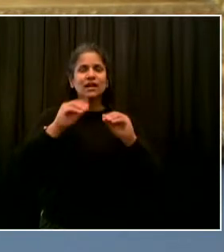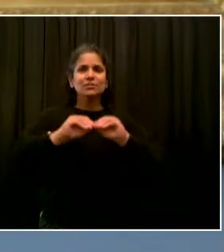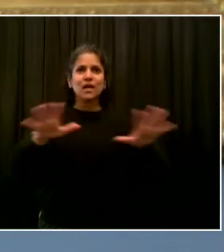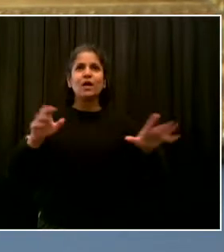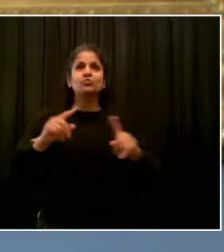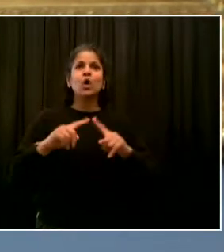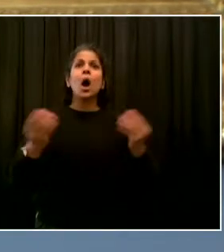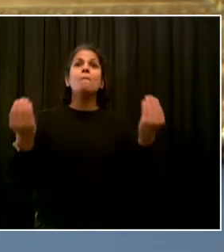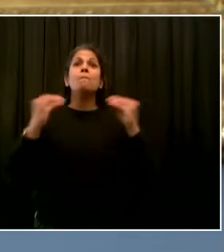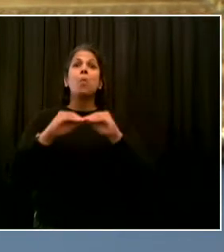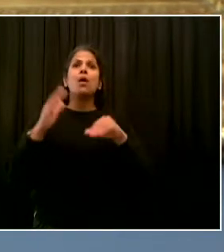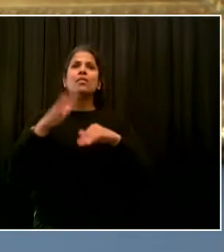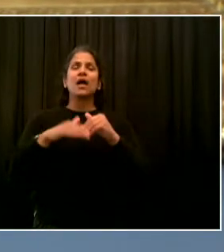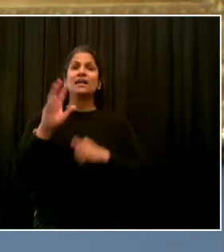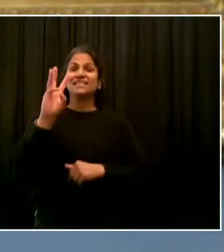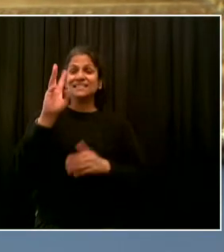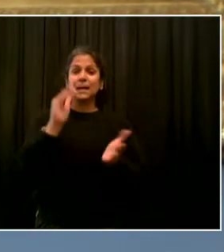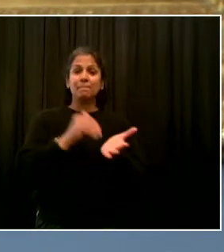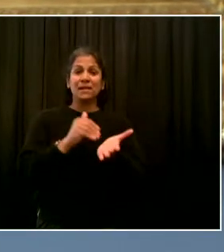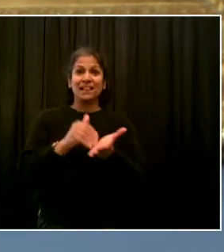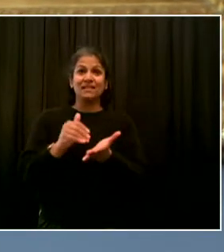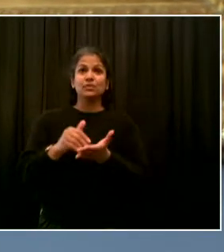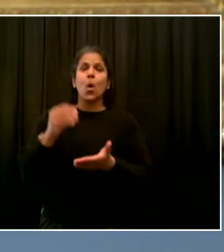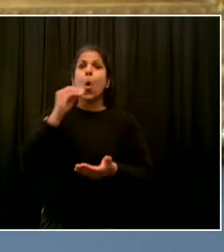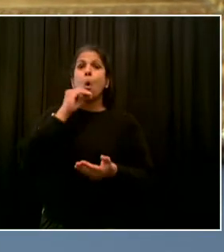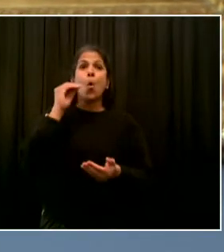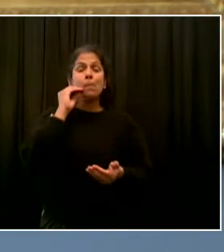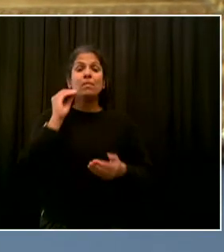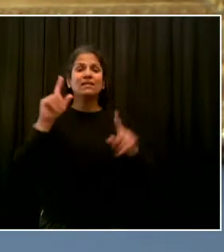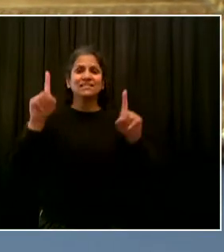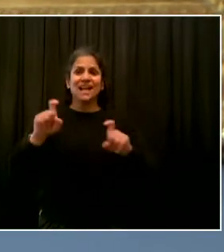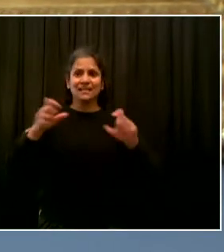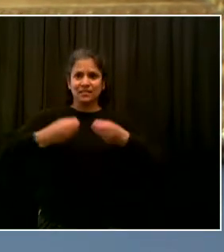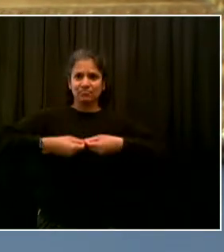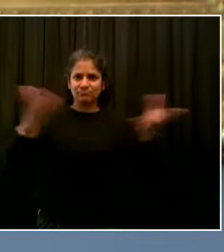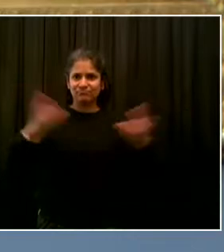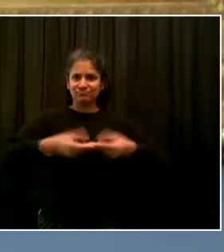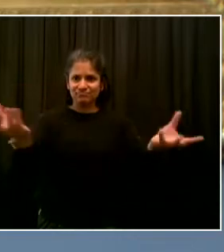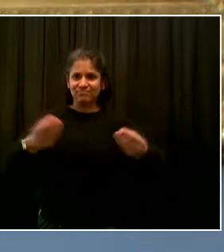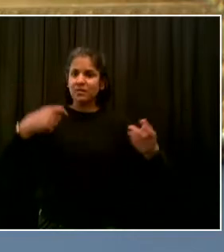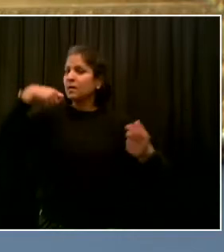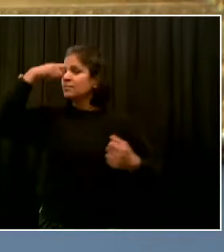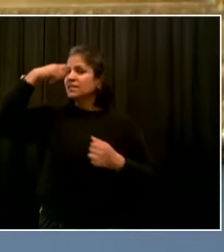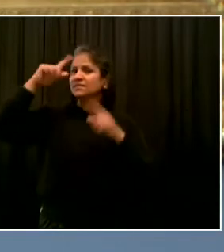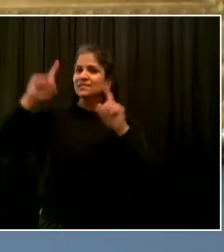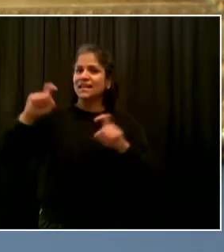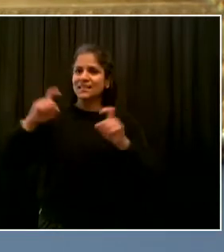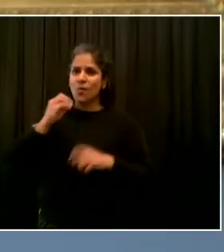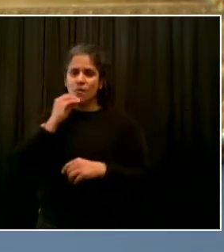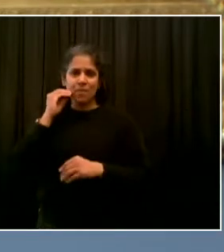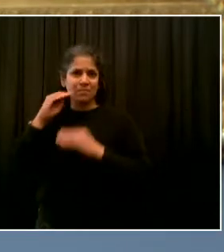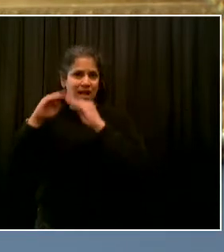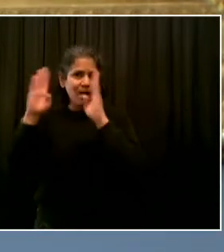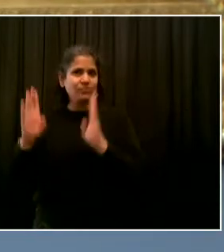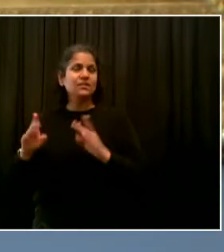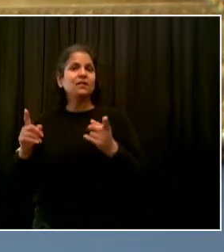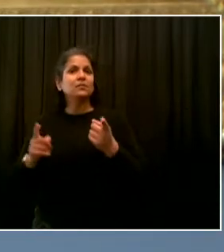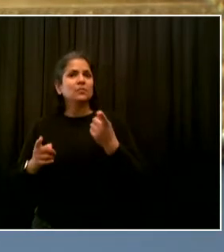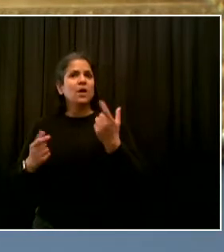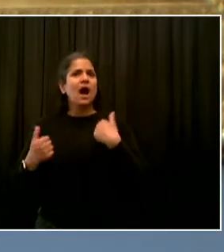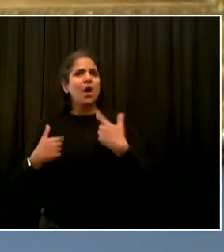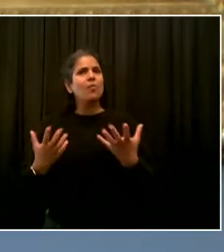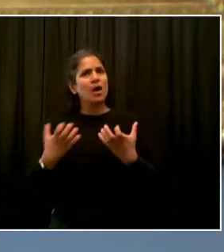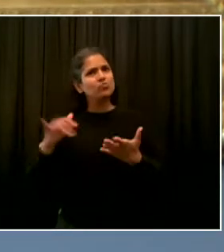to New Yorkers to prepare for the BA.2 variant. What we want is to give every New Yorker access to these home